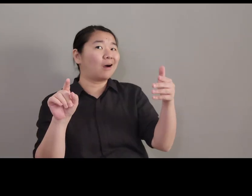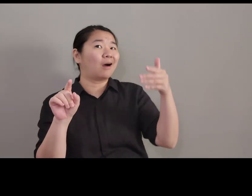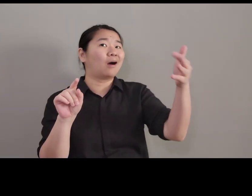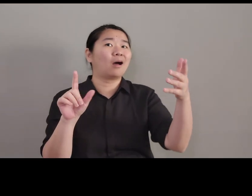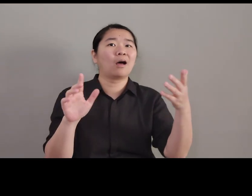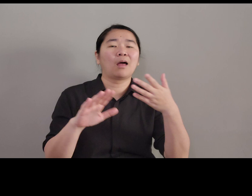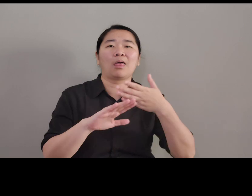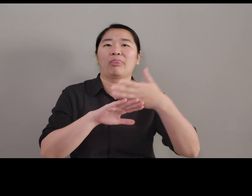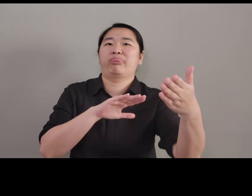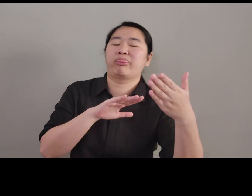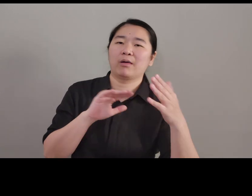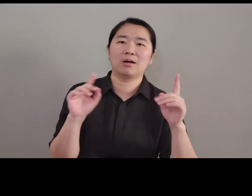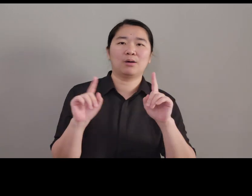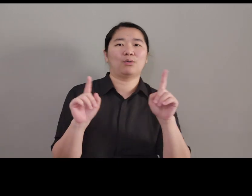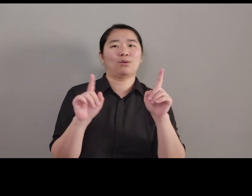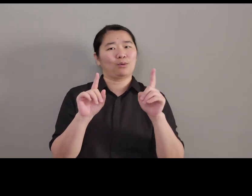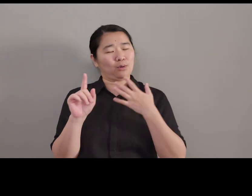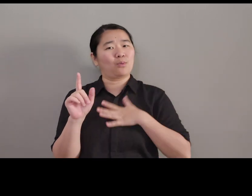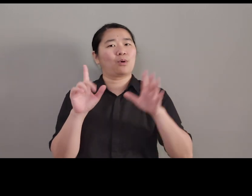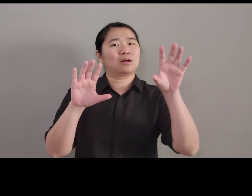things that we all need to spend our time and effort on.